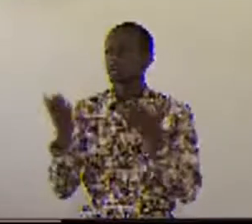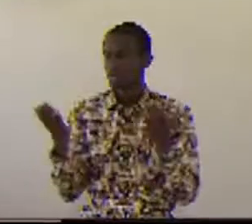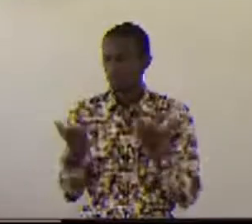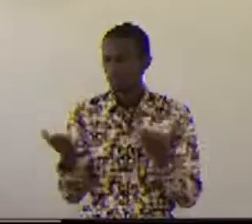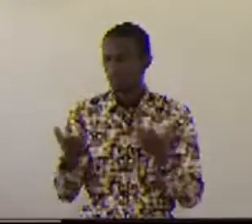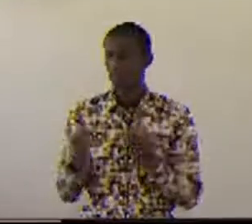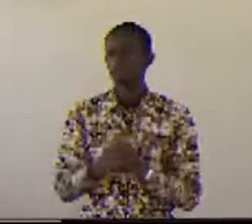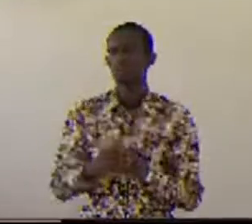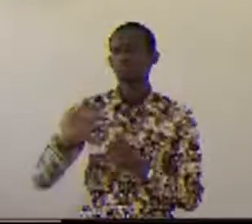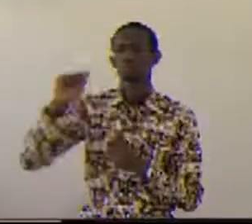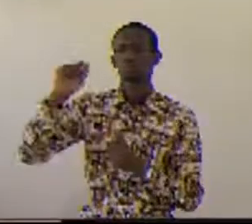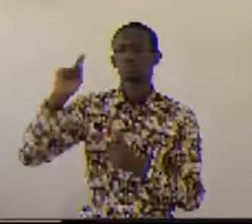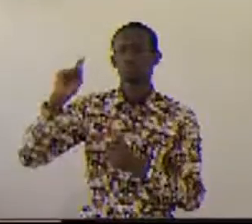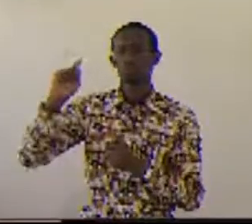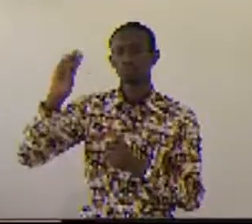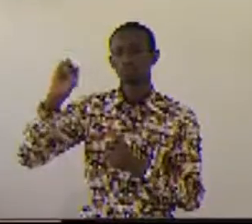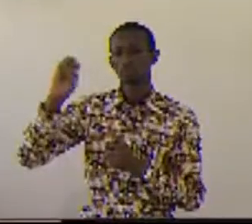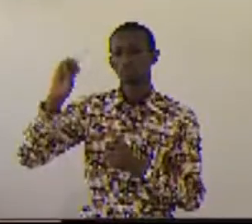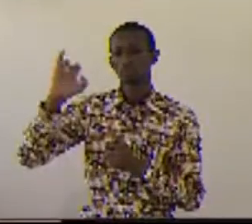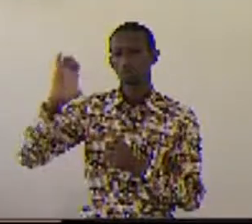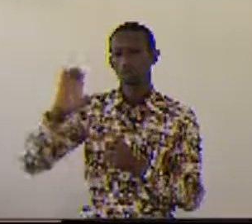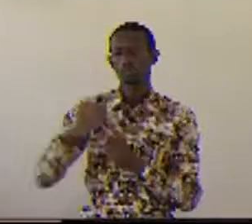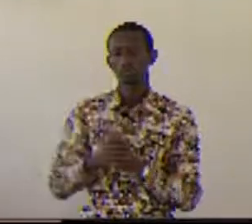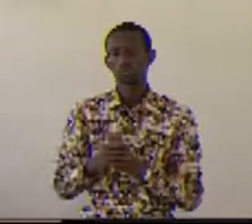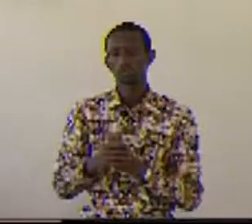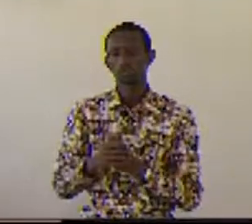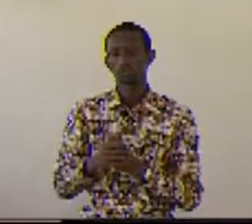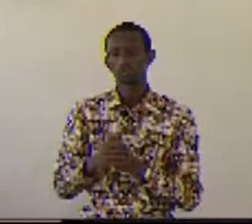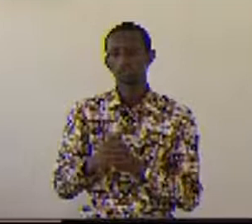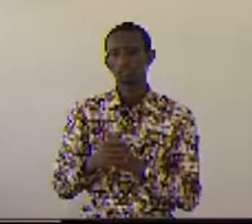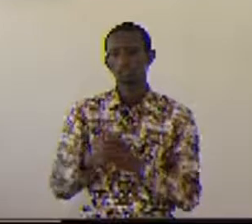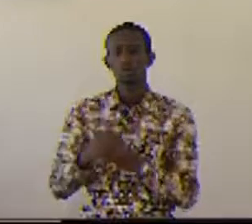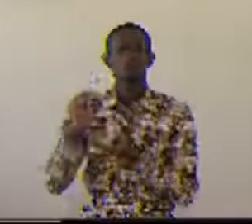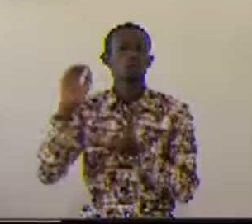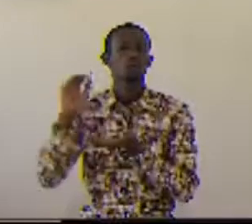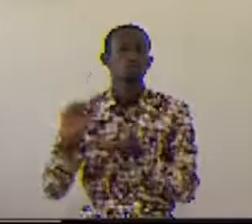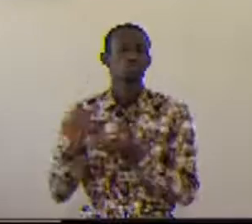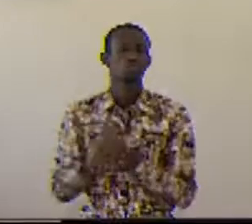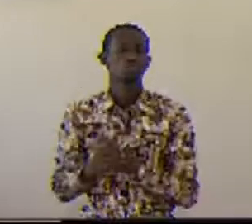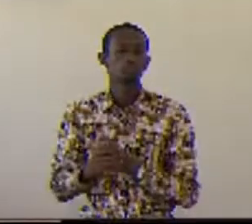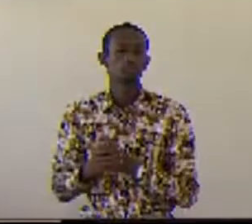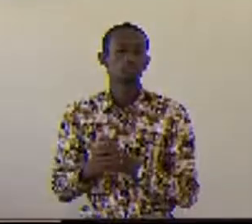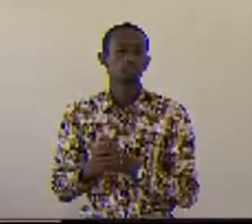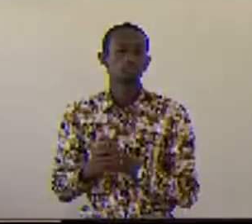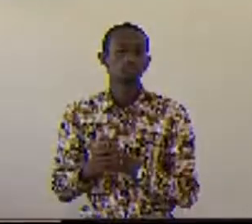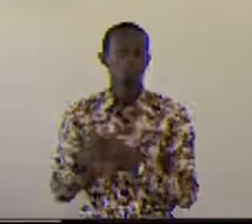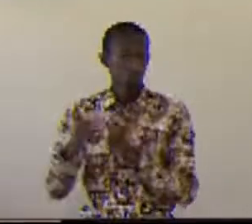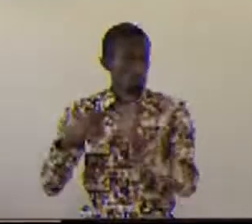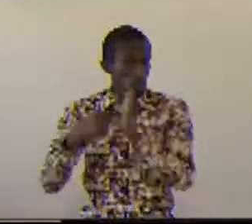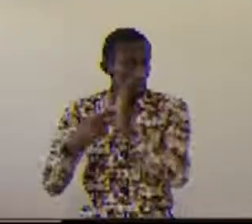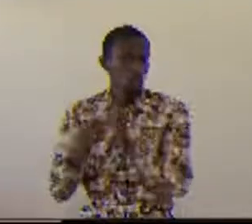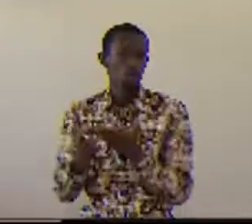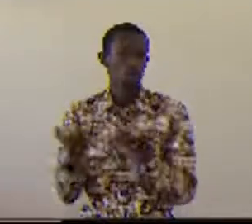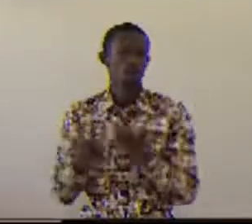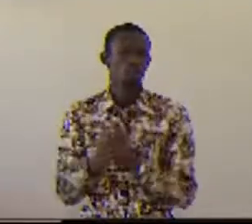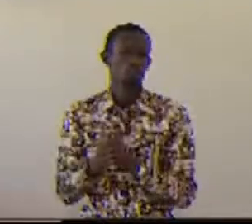energy? So the ionization energy decreases, showing that it is becoming easier